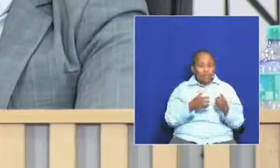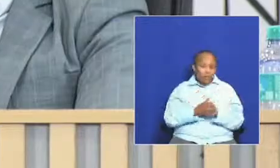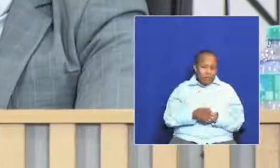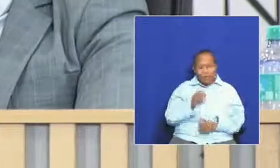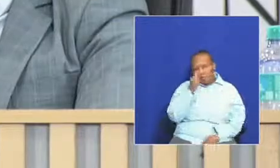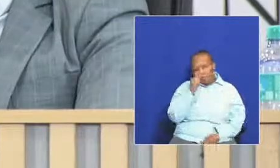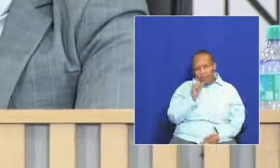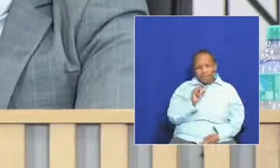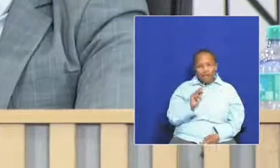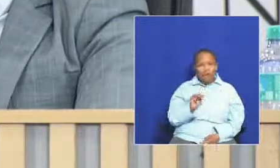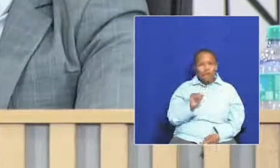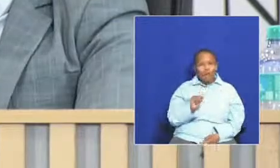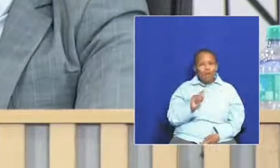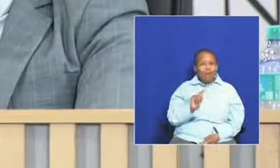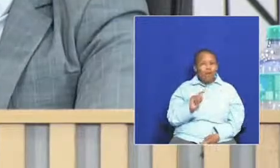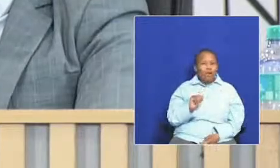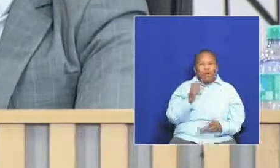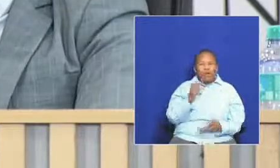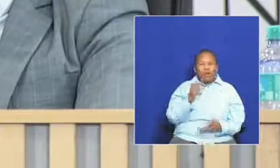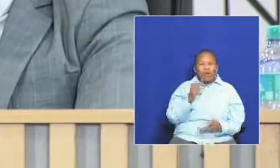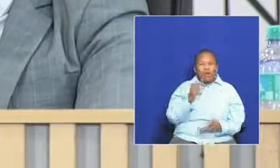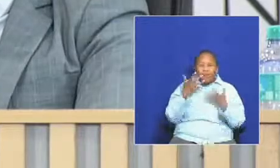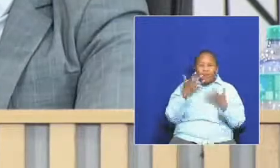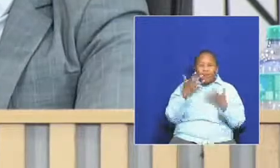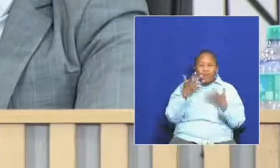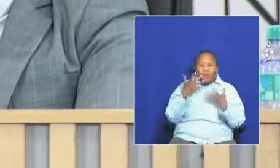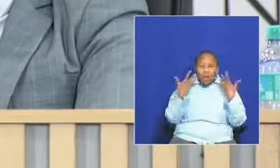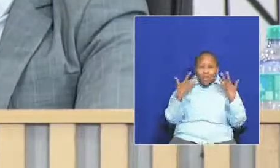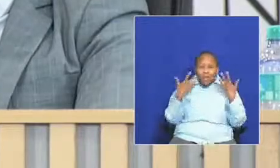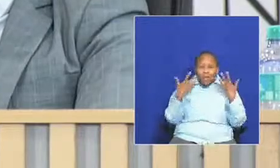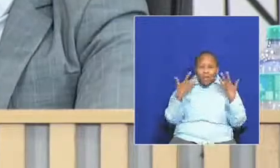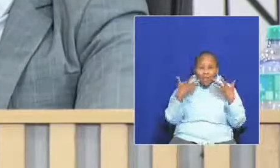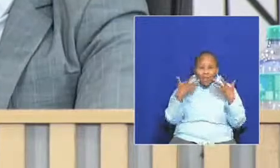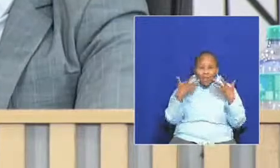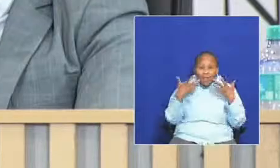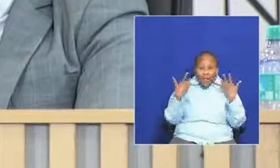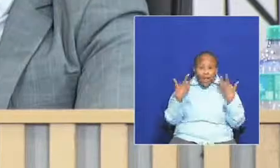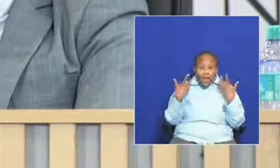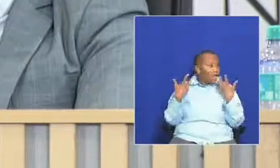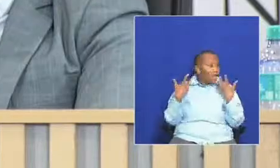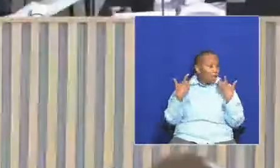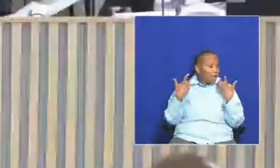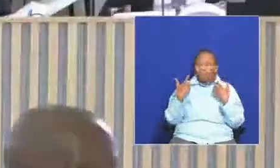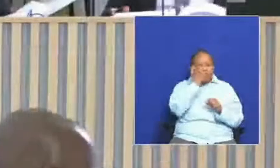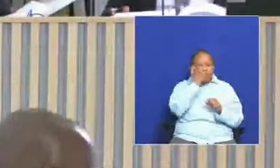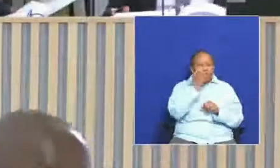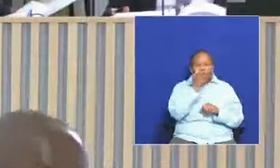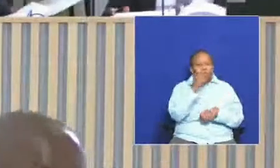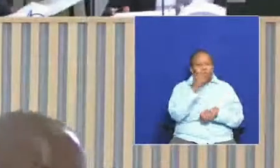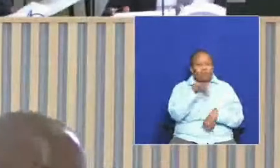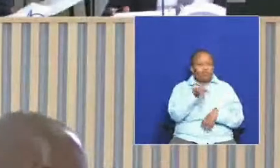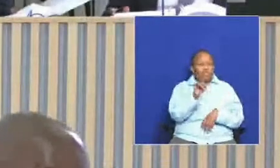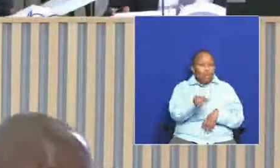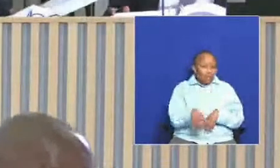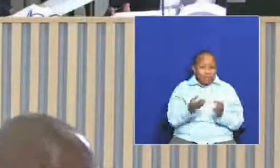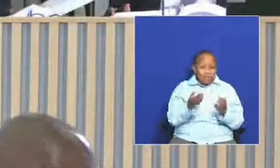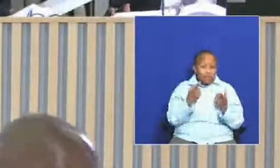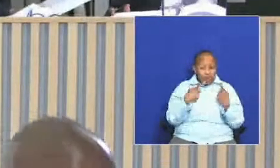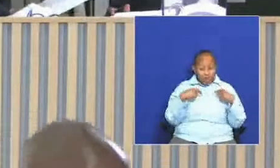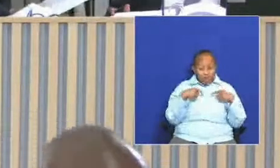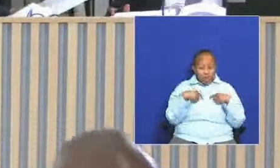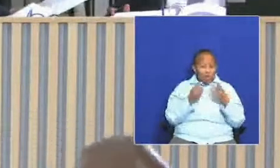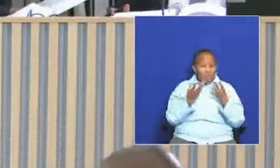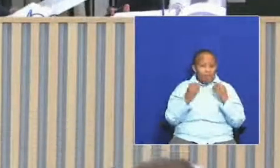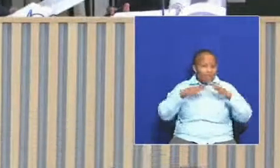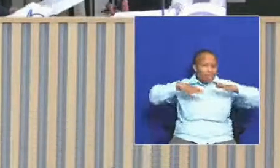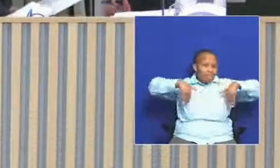that. Sorry, Chairperson, we're not yet there, sorry. We're trying Okay. to get... Take your time. Take your time. All right.